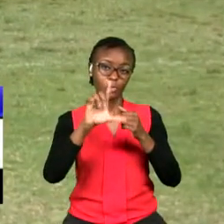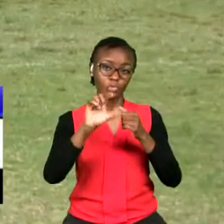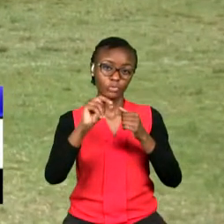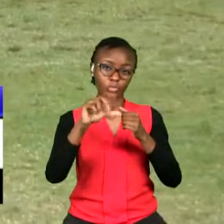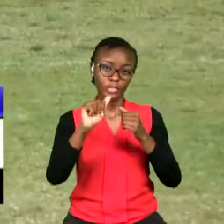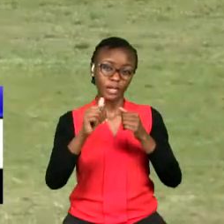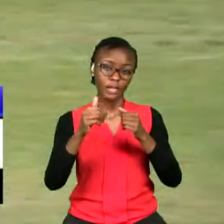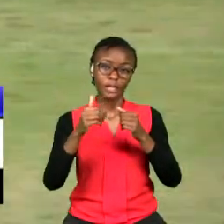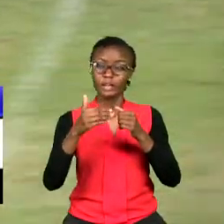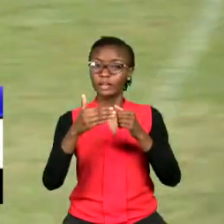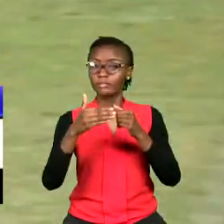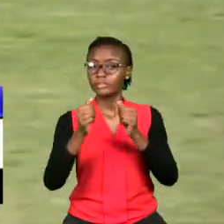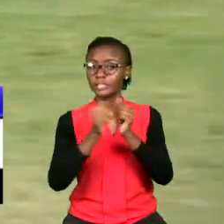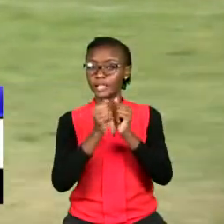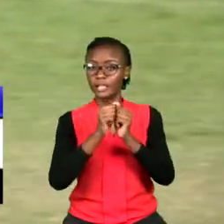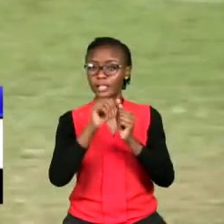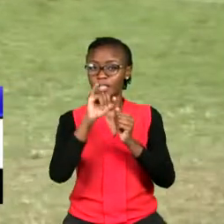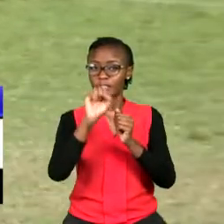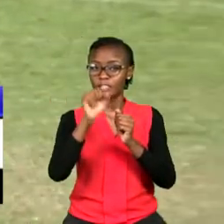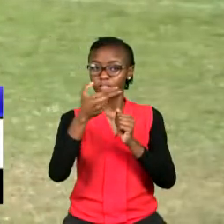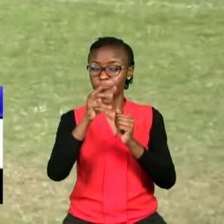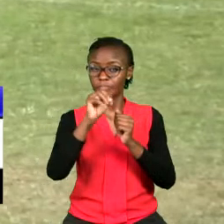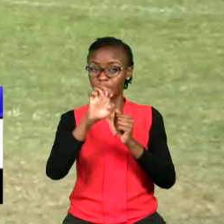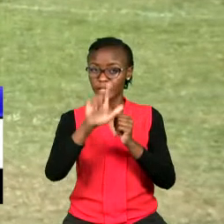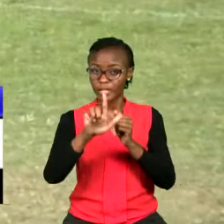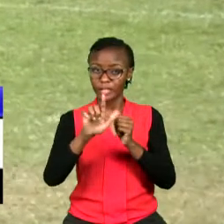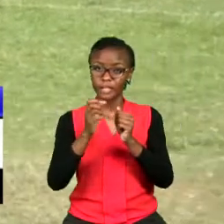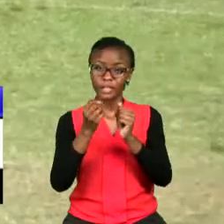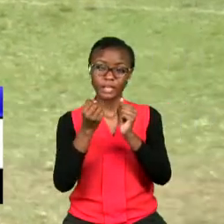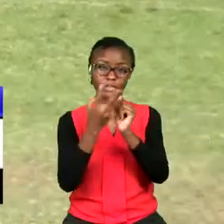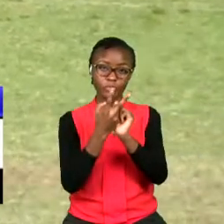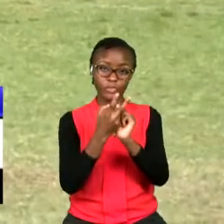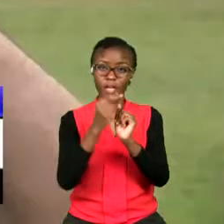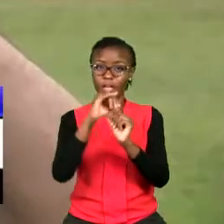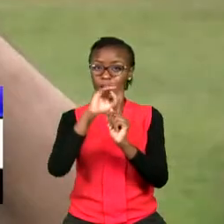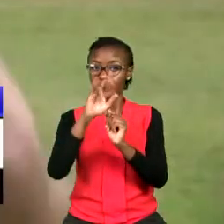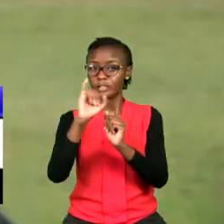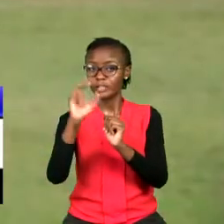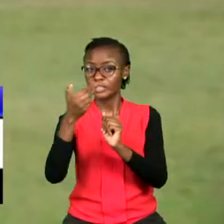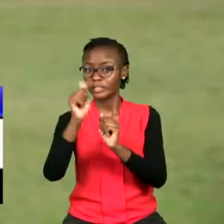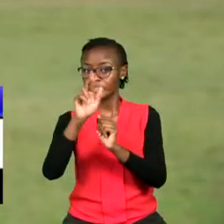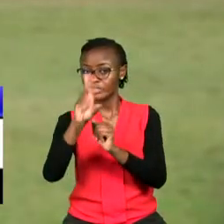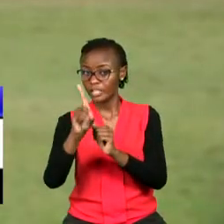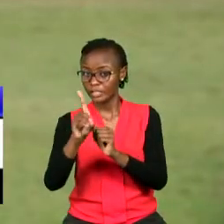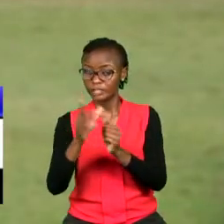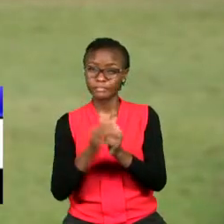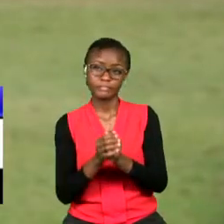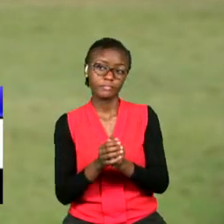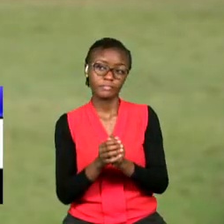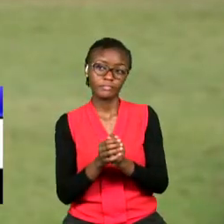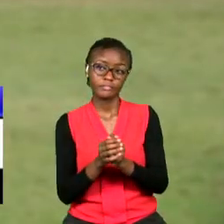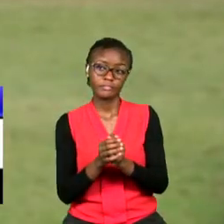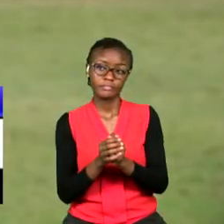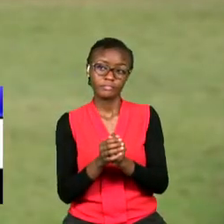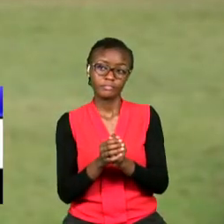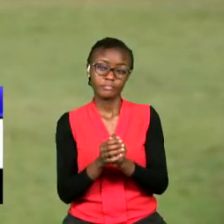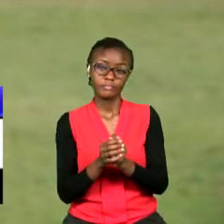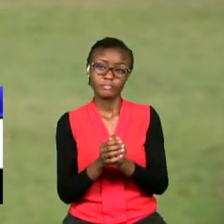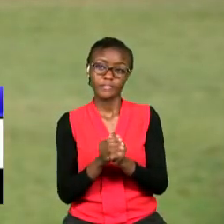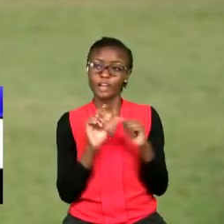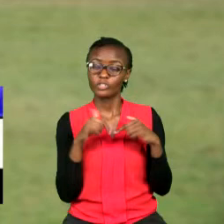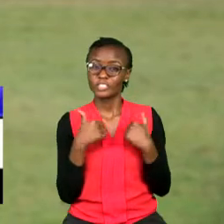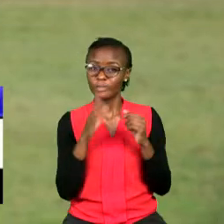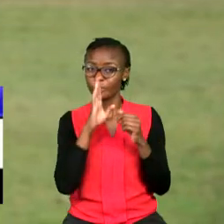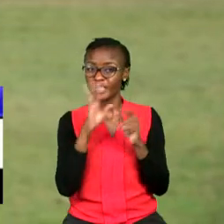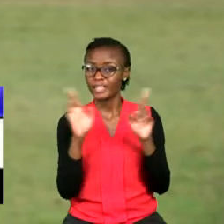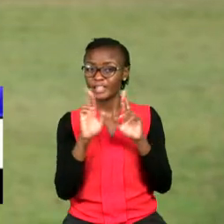Ismael Gonzalez, and Serbian-based Richard Odada. We will have not really time to be prepared for the match,